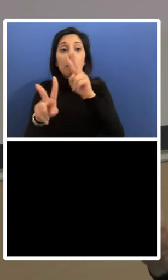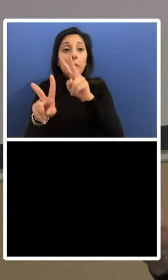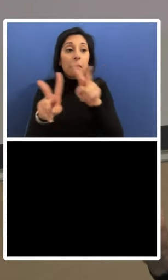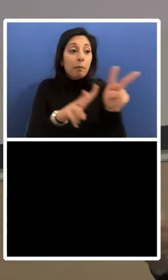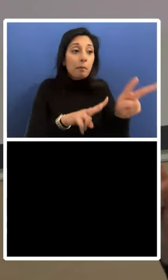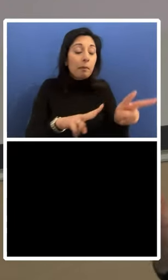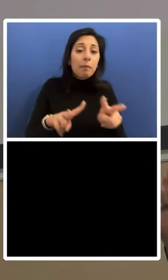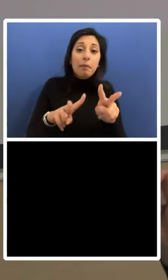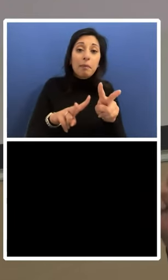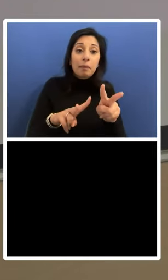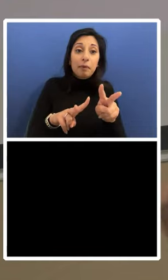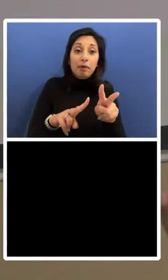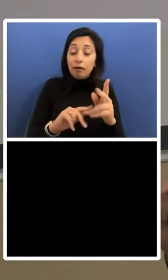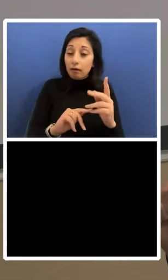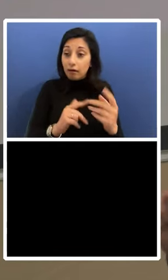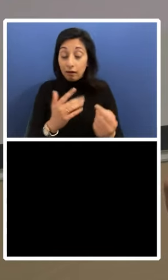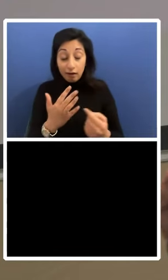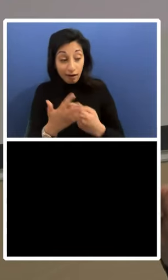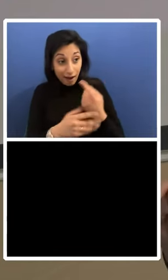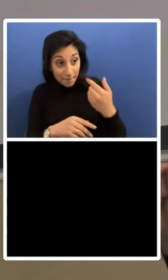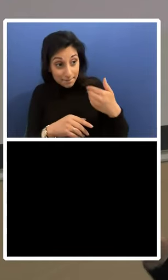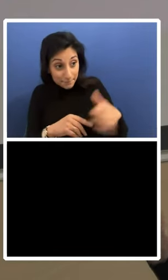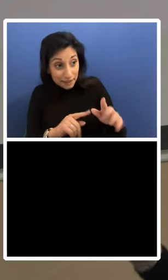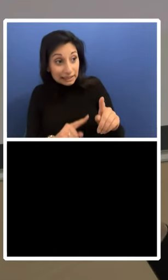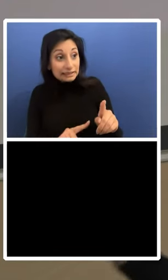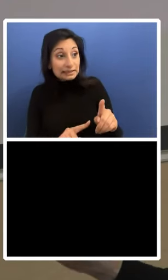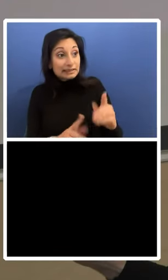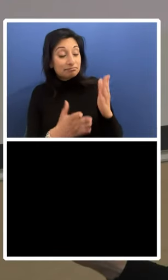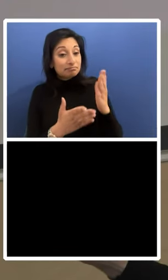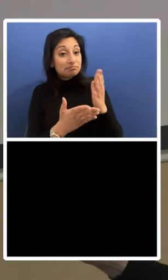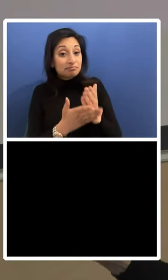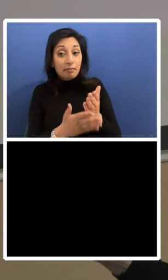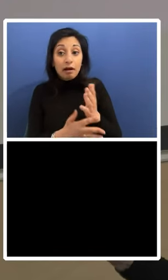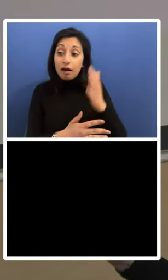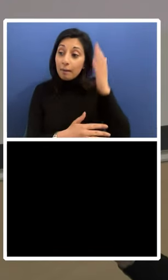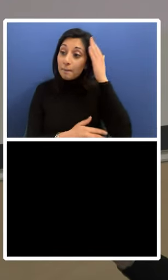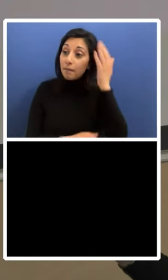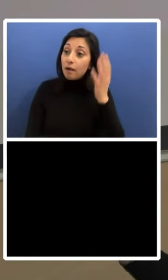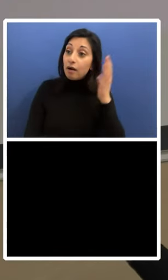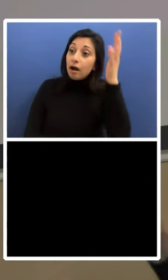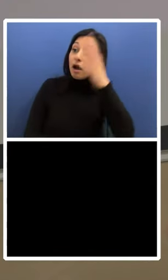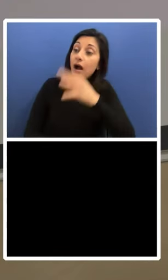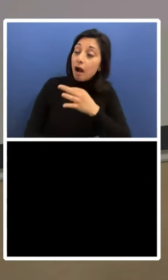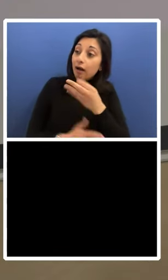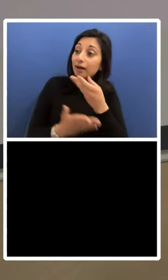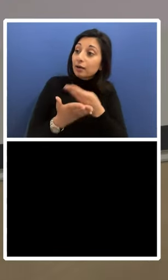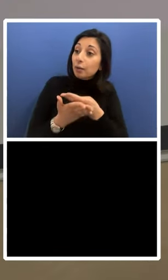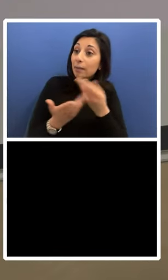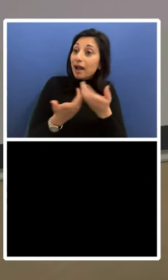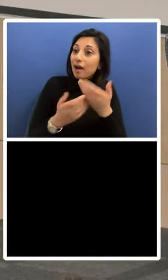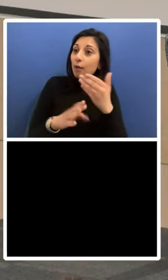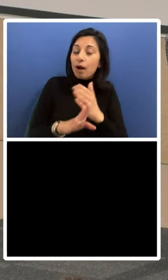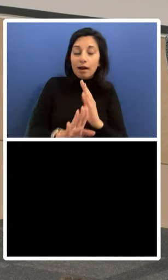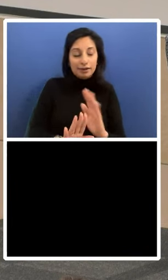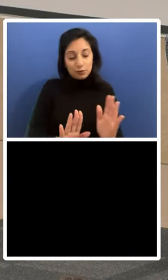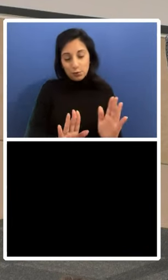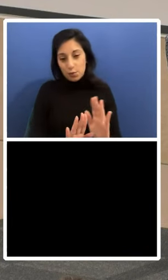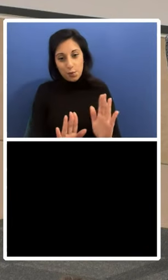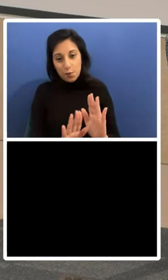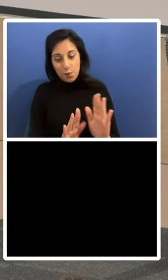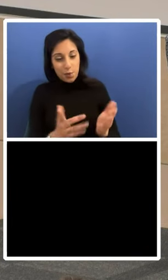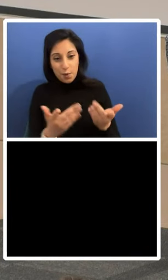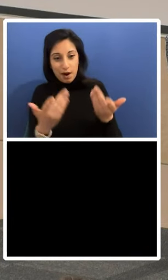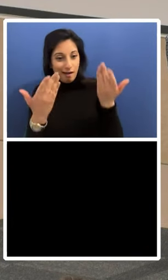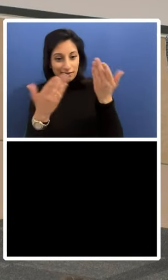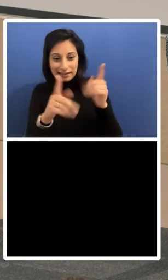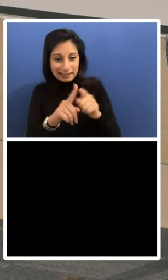you do it that night? What did you do? Did you actually literally go and ask your mum about how the economy works? Like, not that night. So I guess it's an important thing to talk about here at LSE.